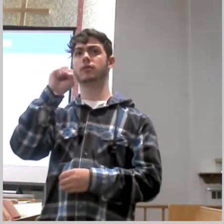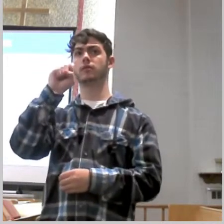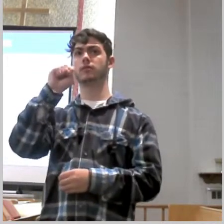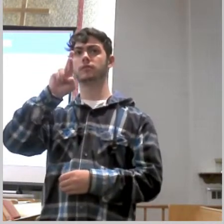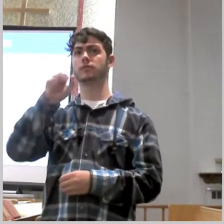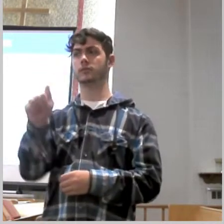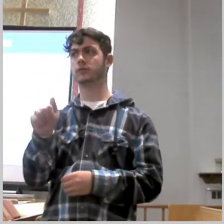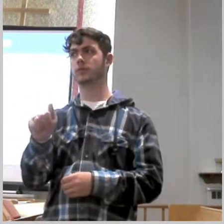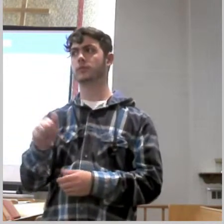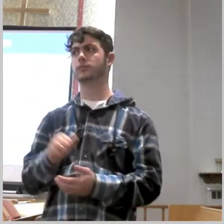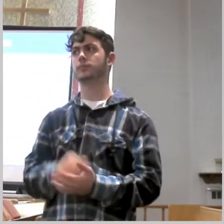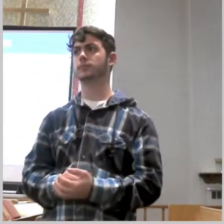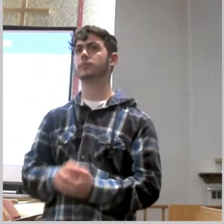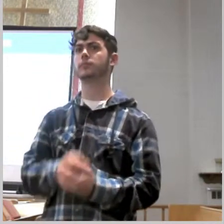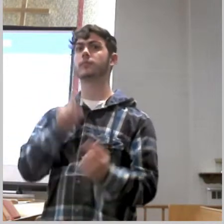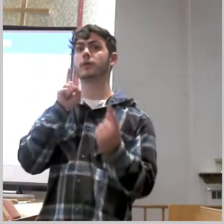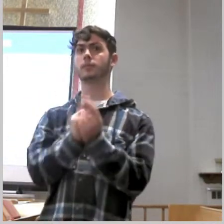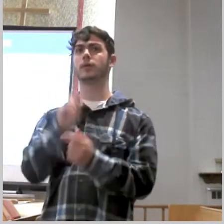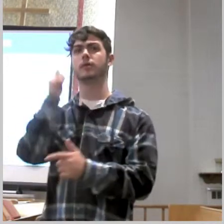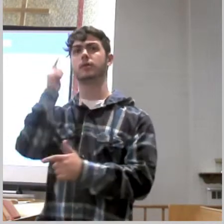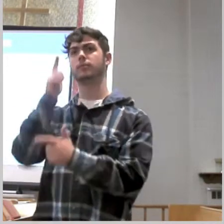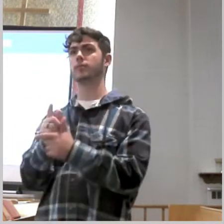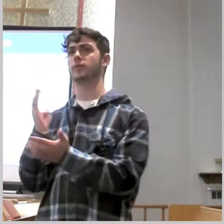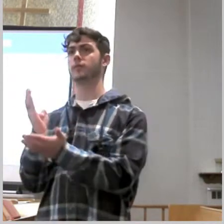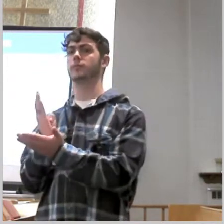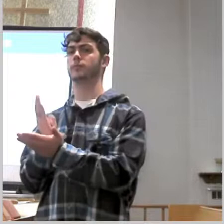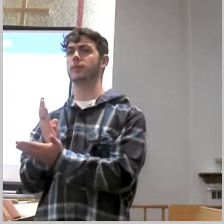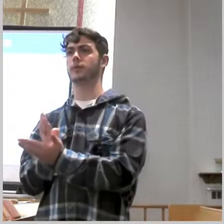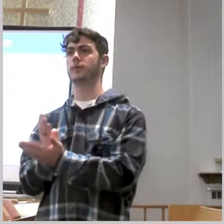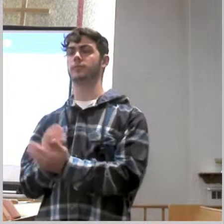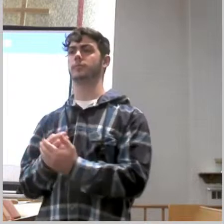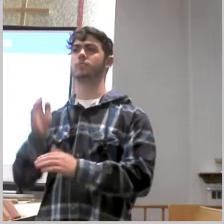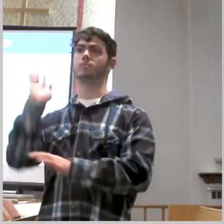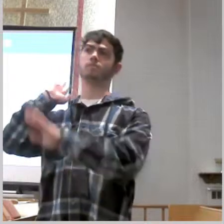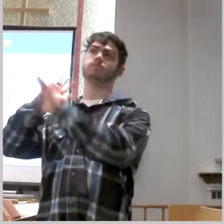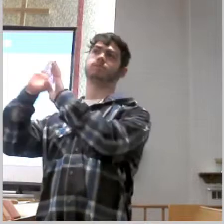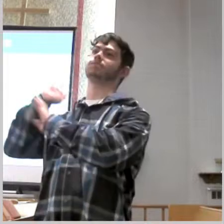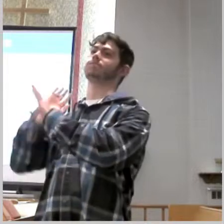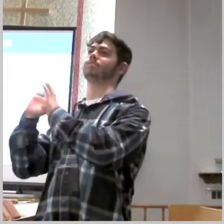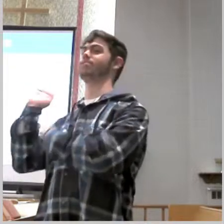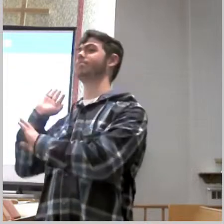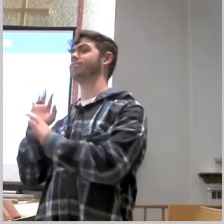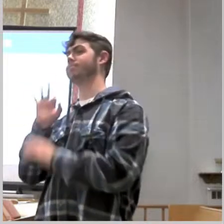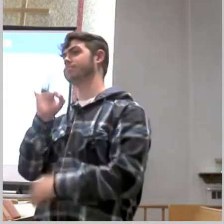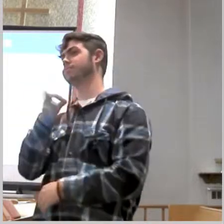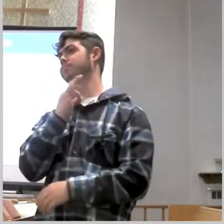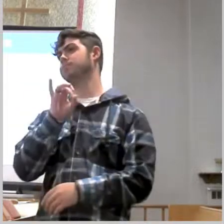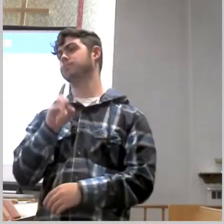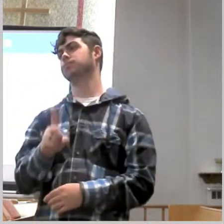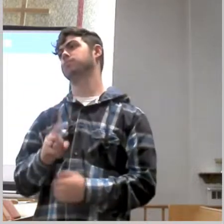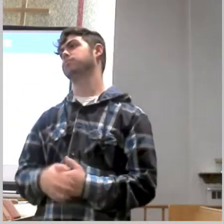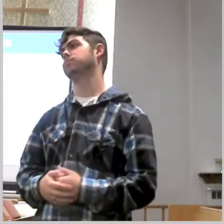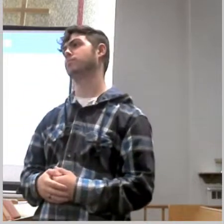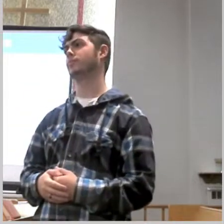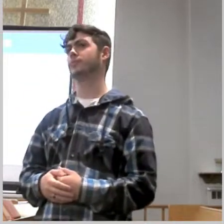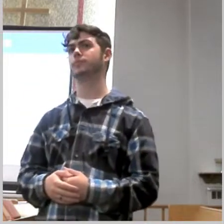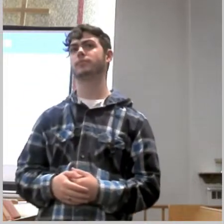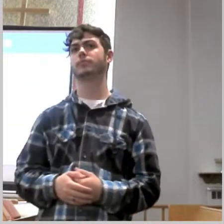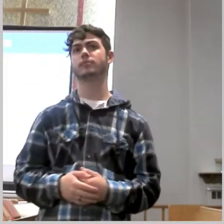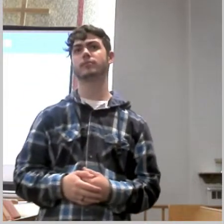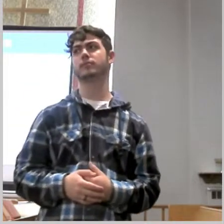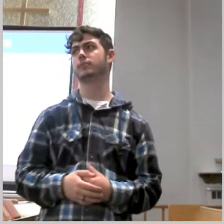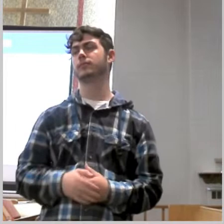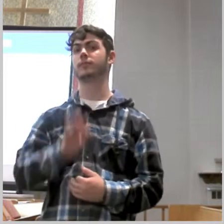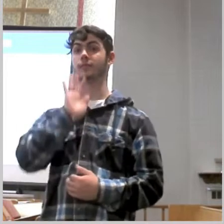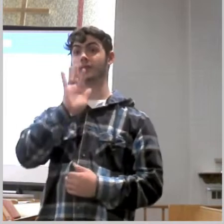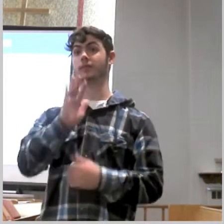the sister that met our brother Bob. So many of us here, you know, directly or indirectly, are a result of Debbie's faithfulness